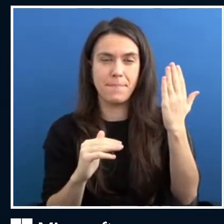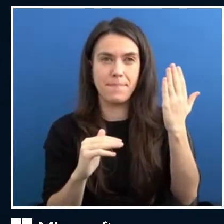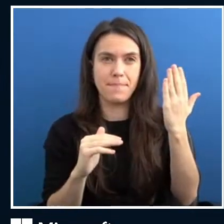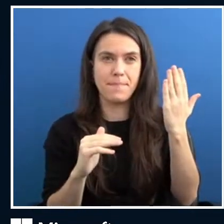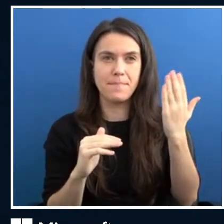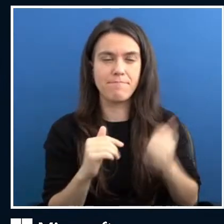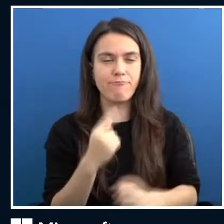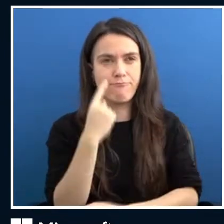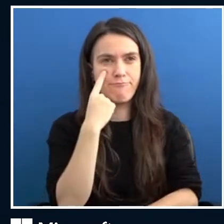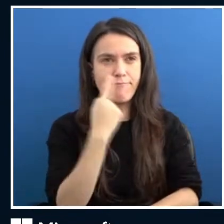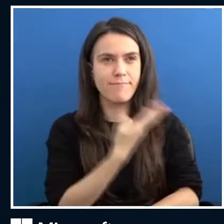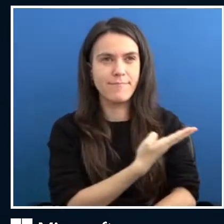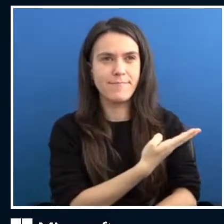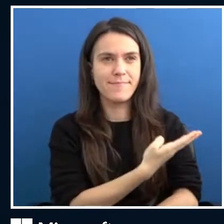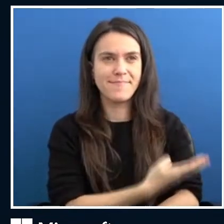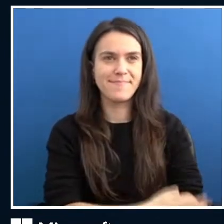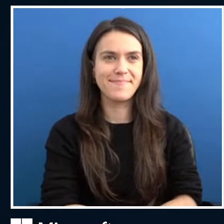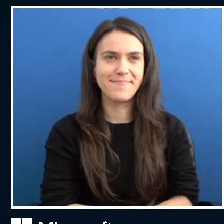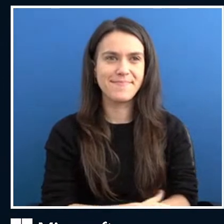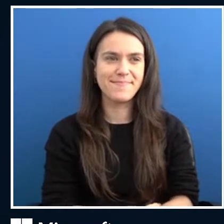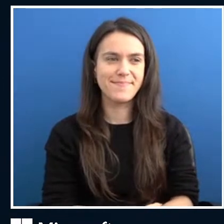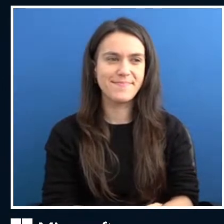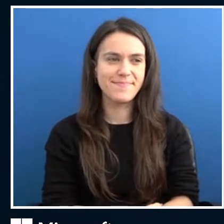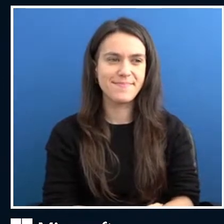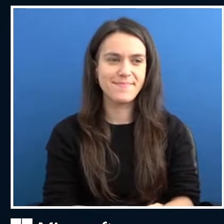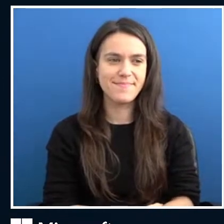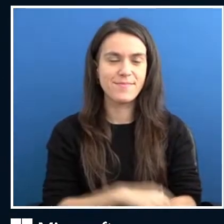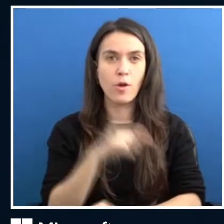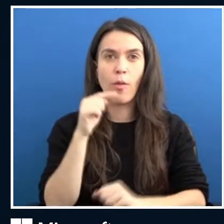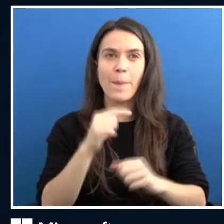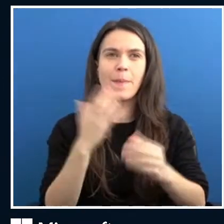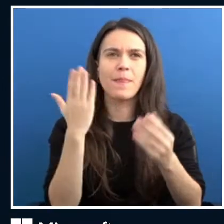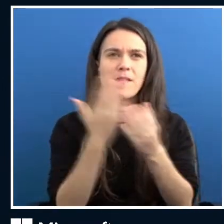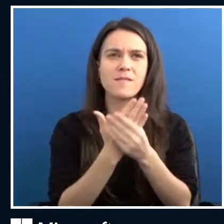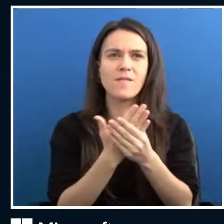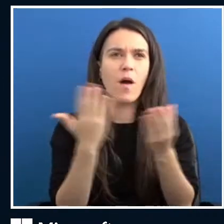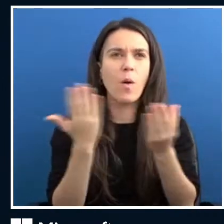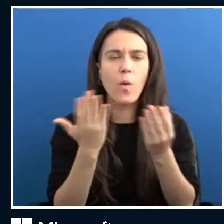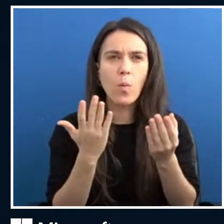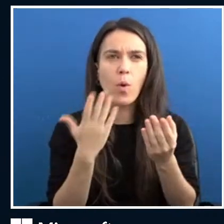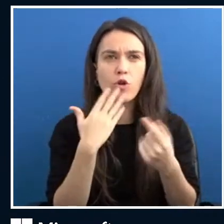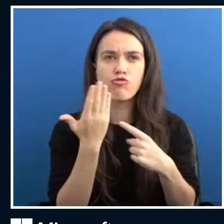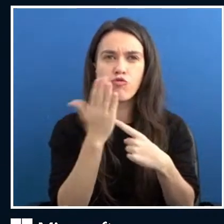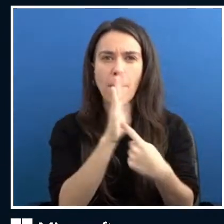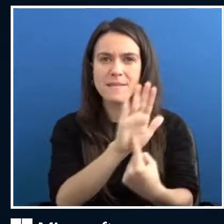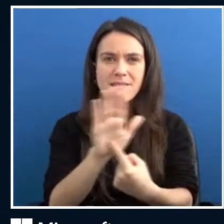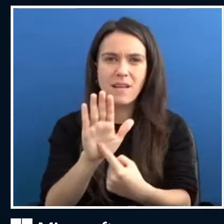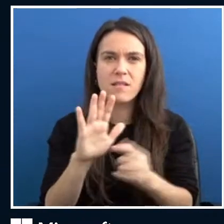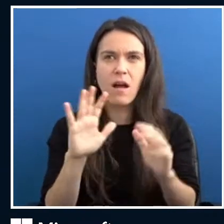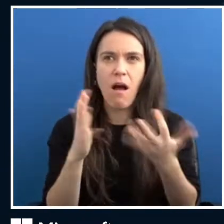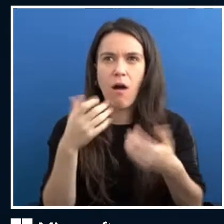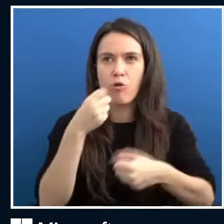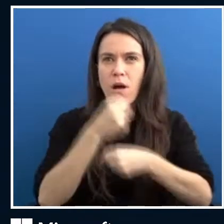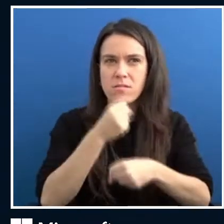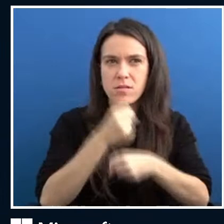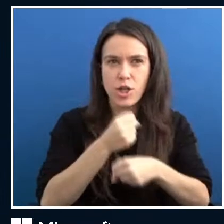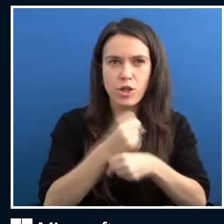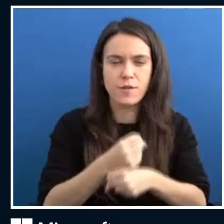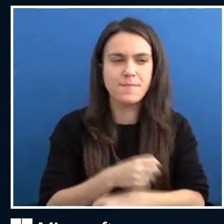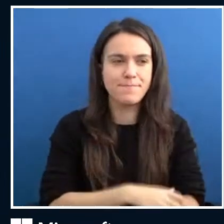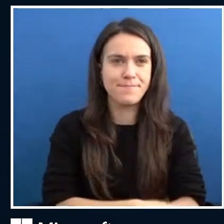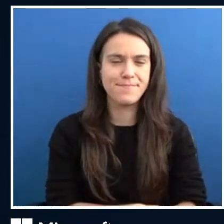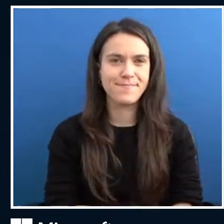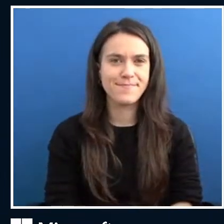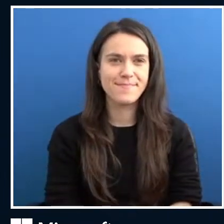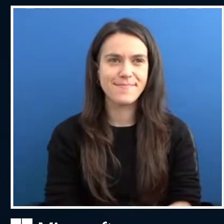like what this file is, how this file is represented, basically. Yeah,